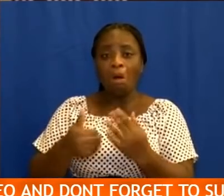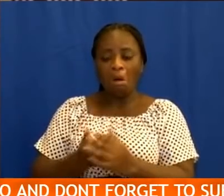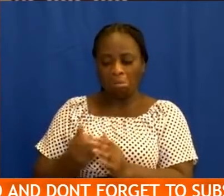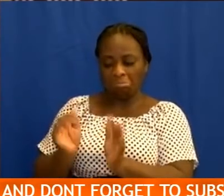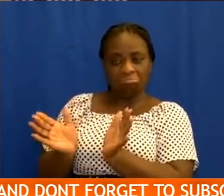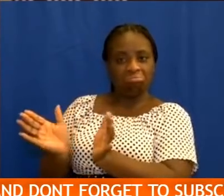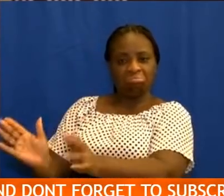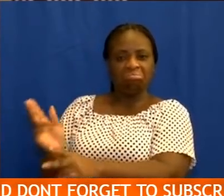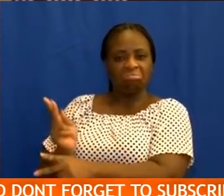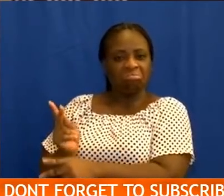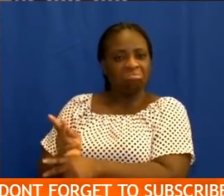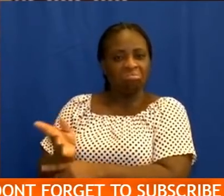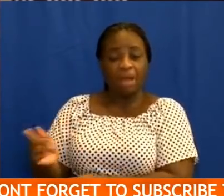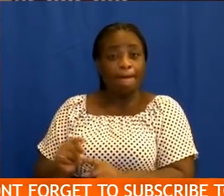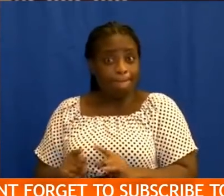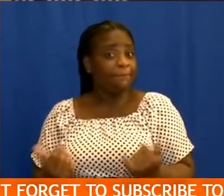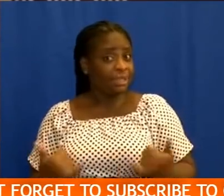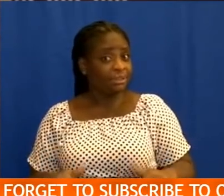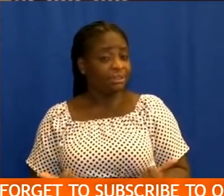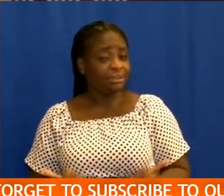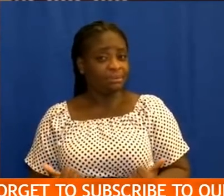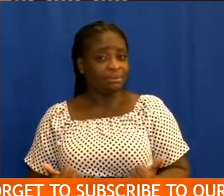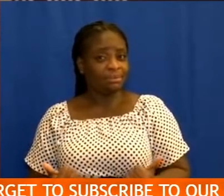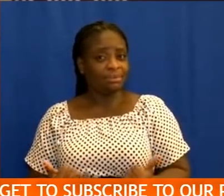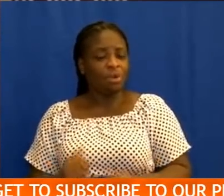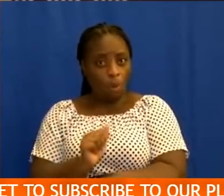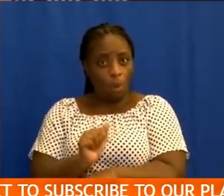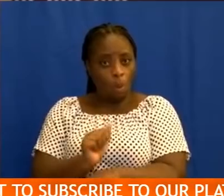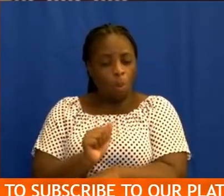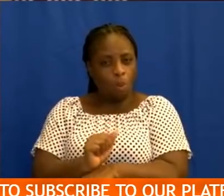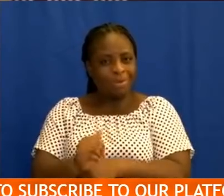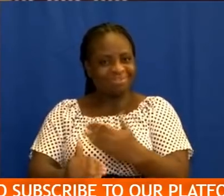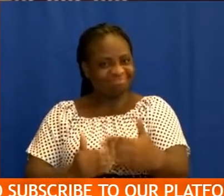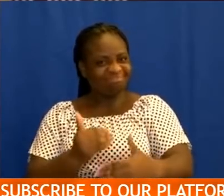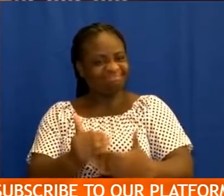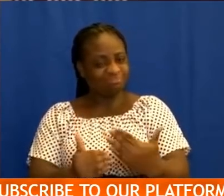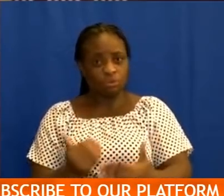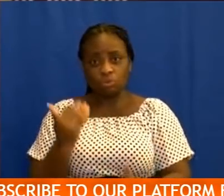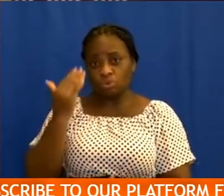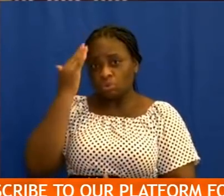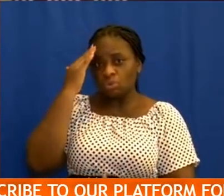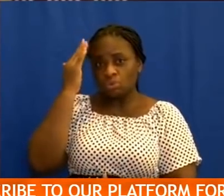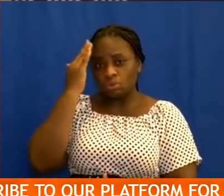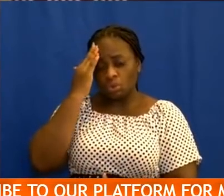see, health centers, in case they find any, your friend is saying,